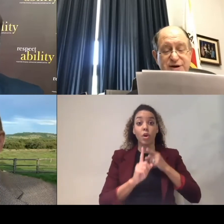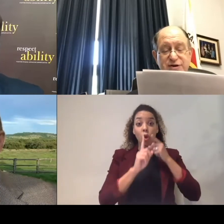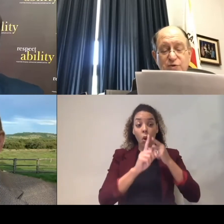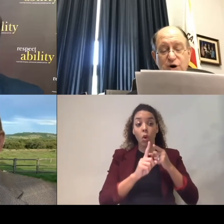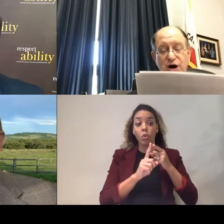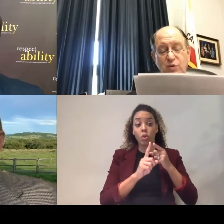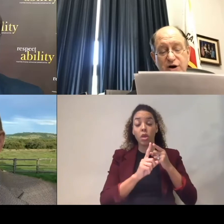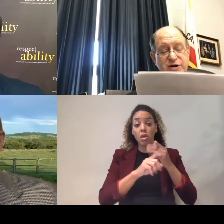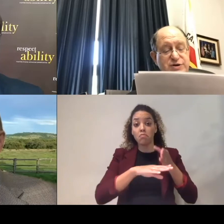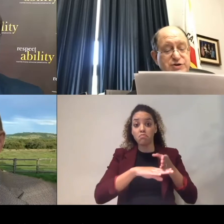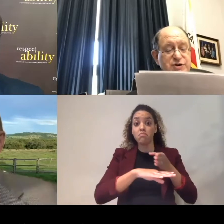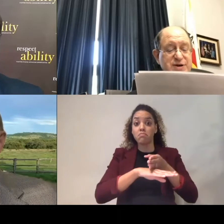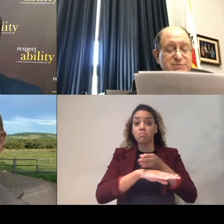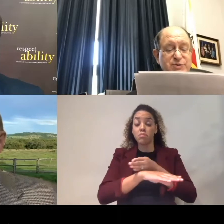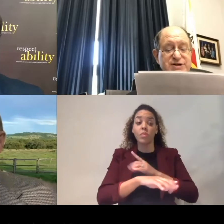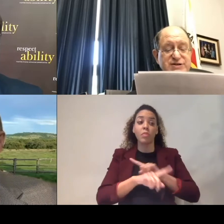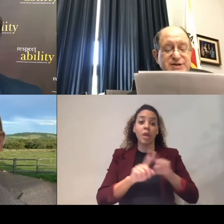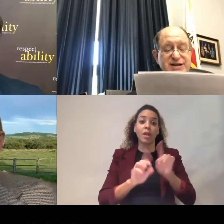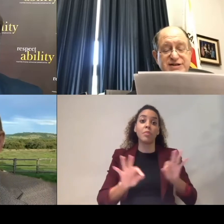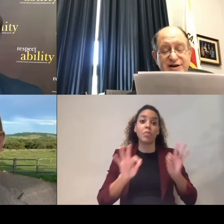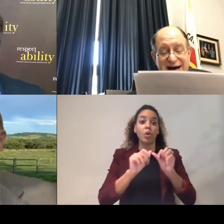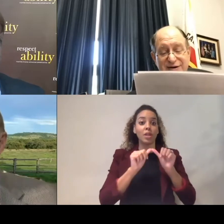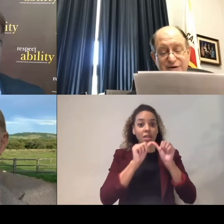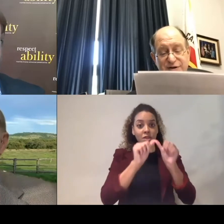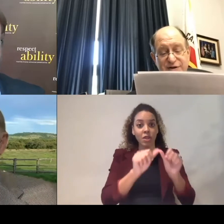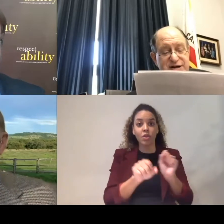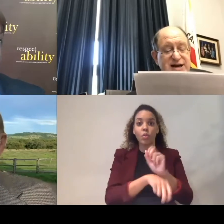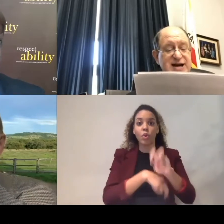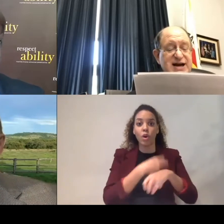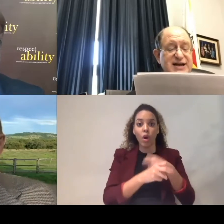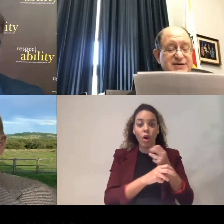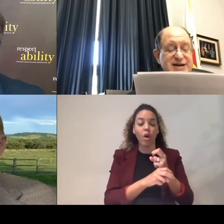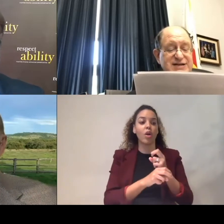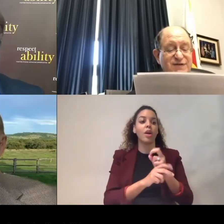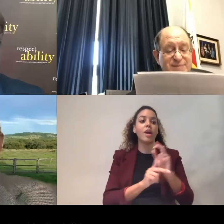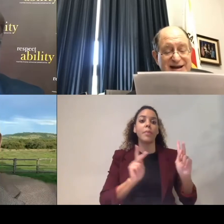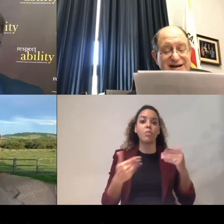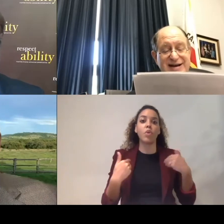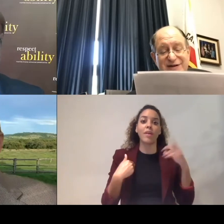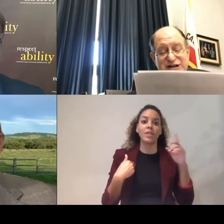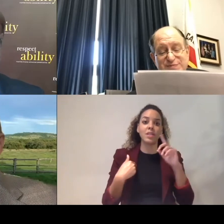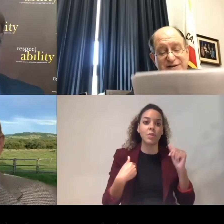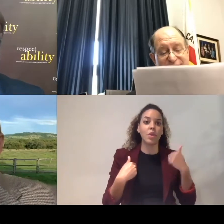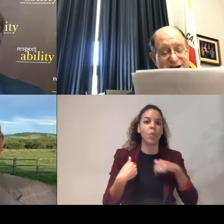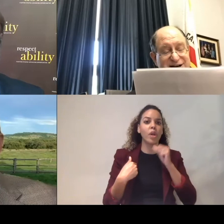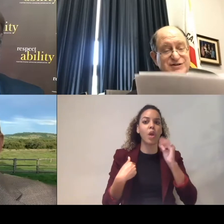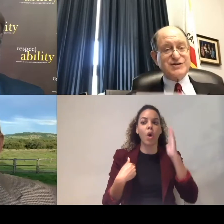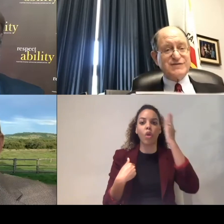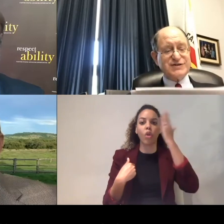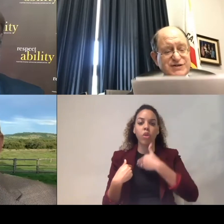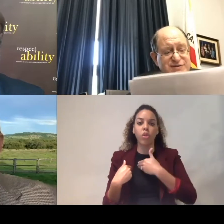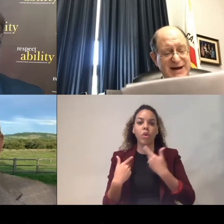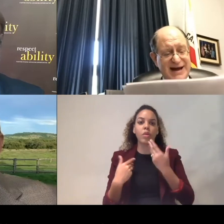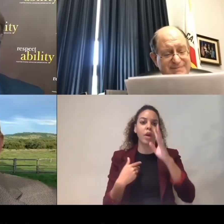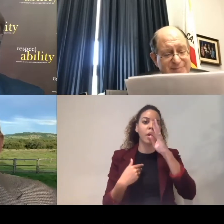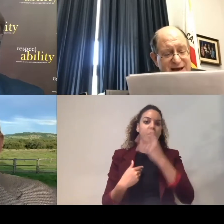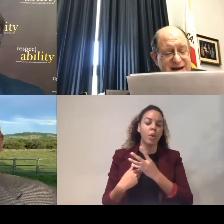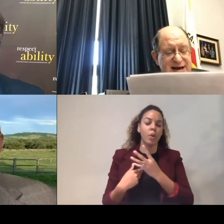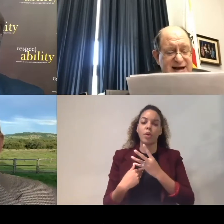continuing to work to ensure that people with disabilities are not overlooked and their needs for banking, investment, and other financial services are